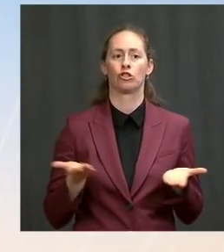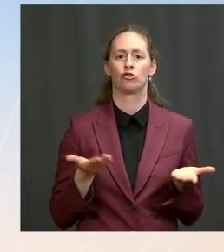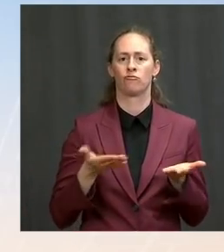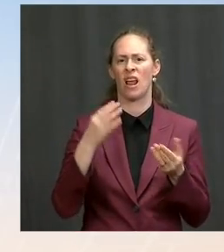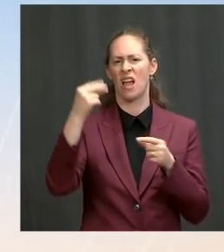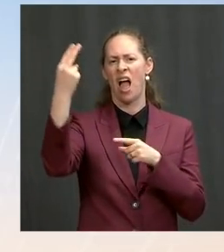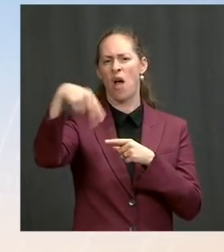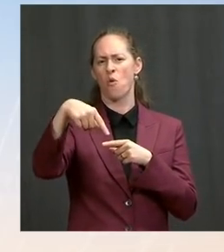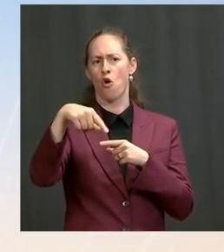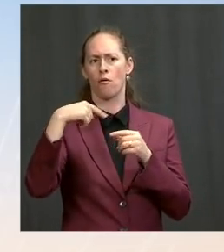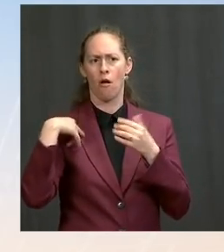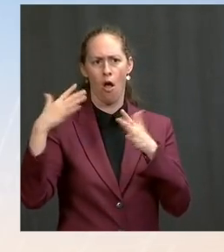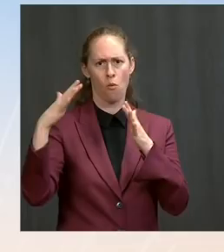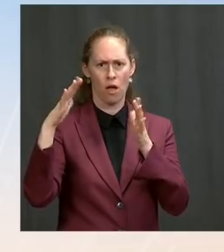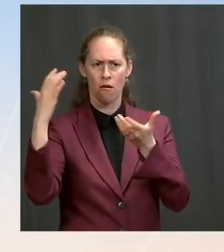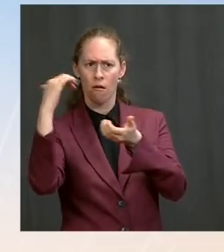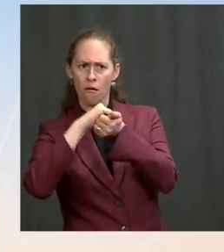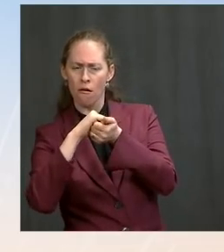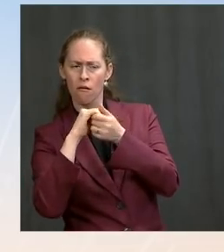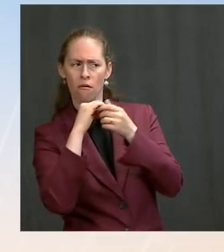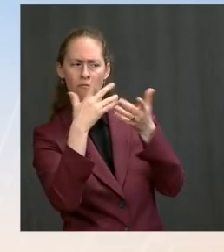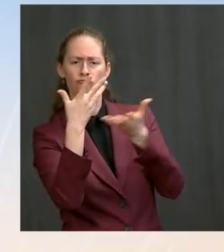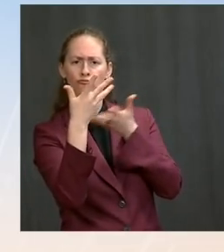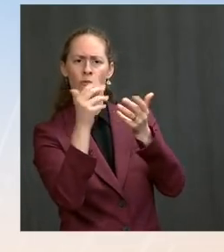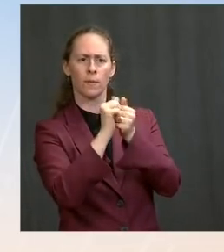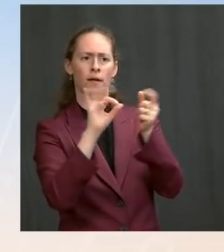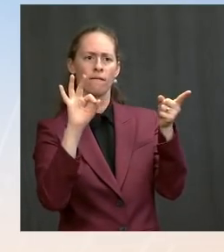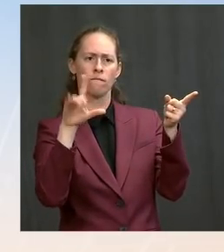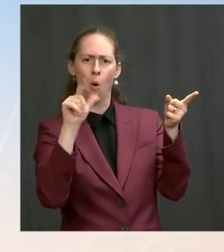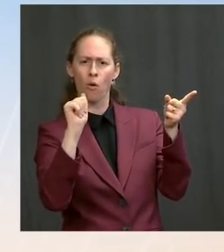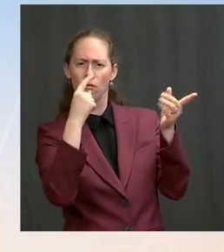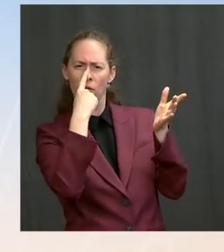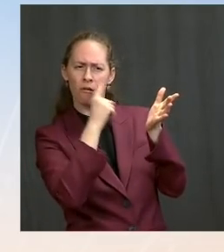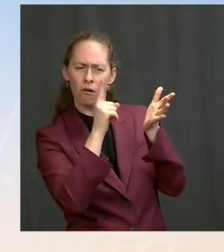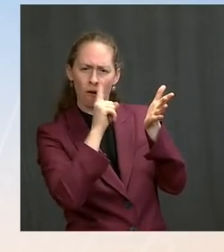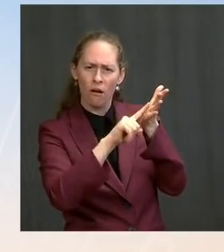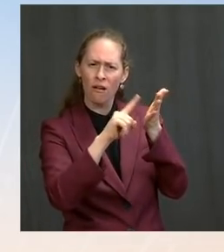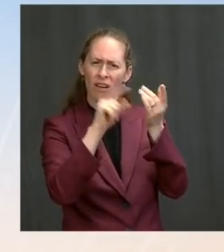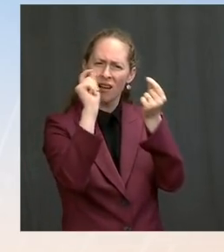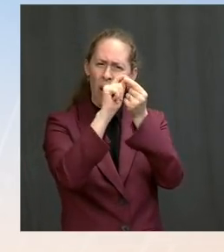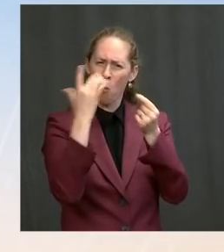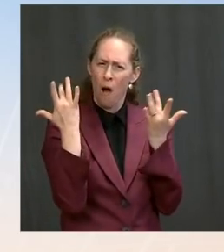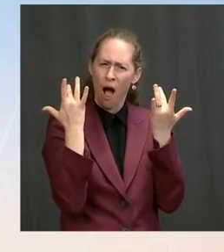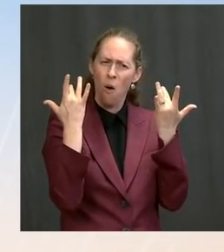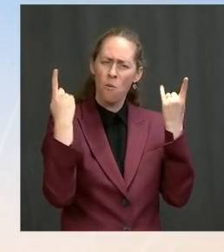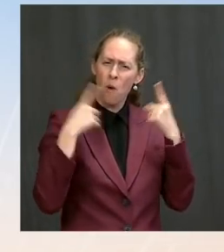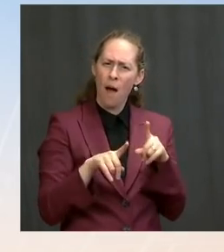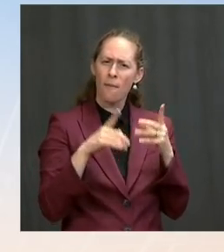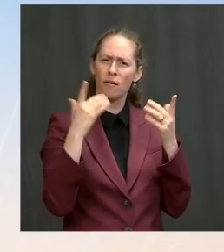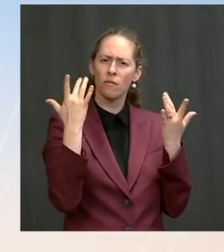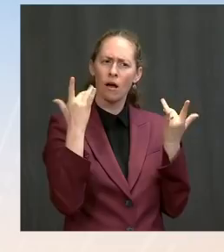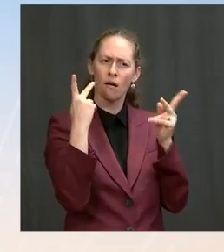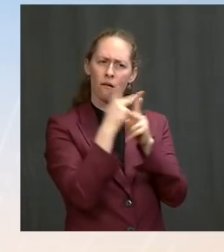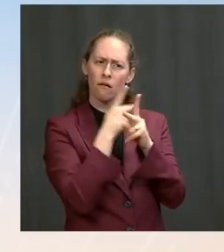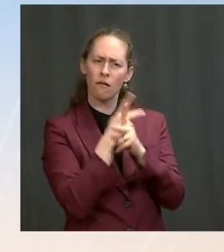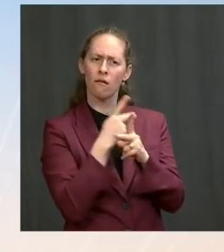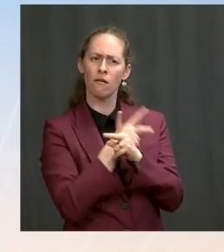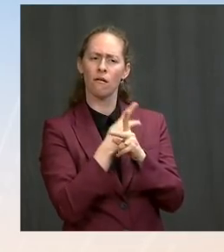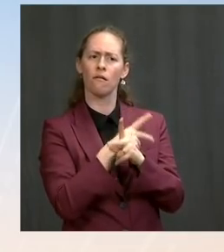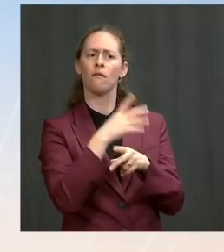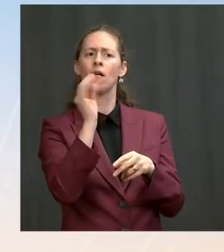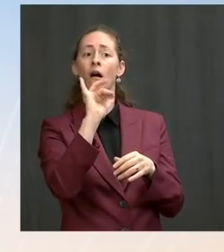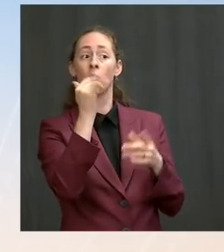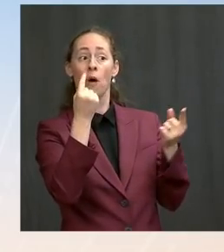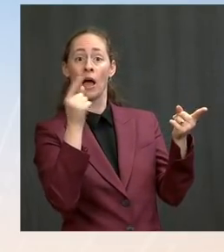with the state of Florida and folks in that region to really understand what's happening on the ground and be sure that we're deploying adequate resources to